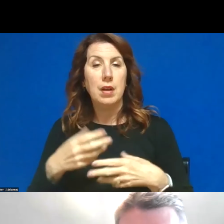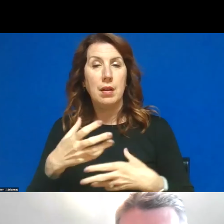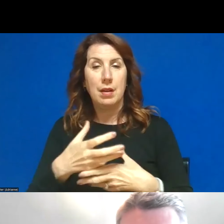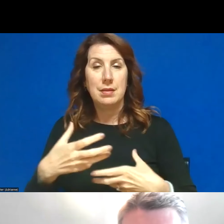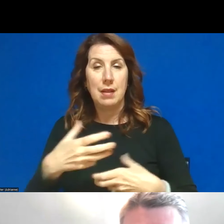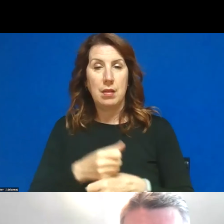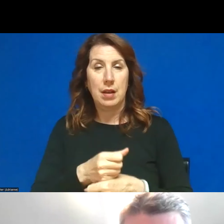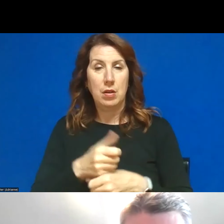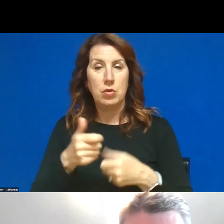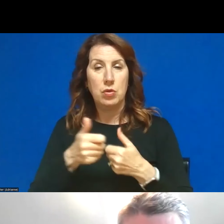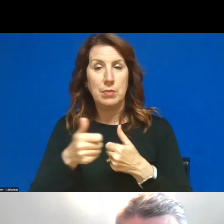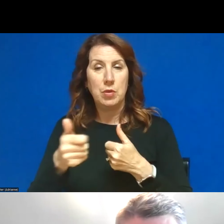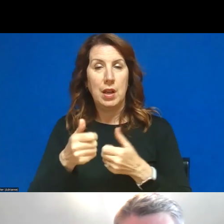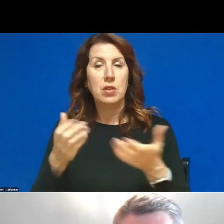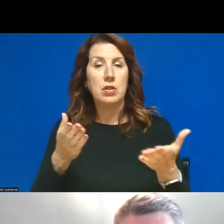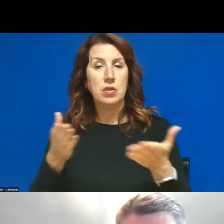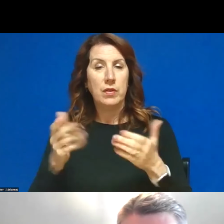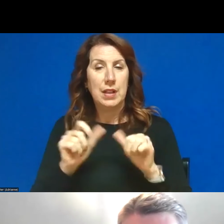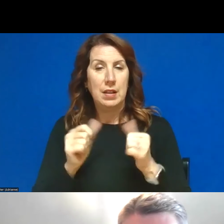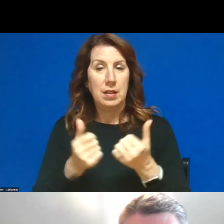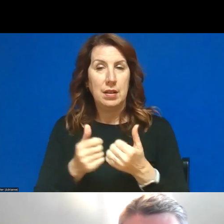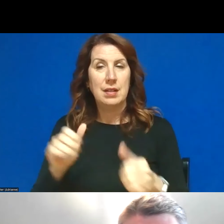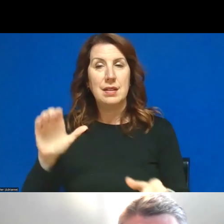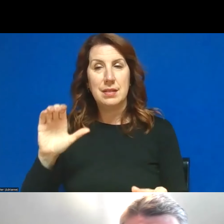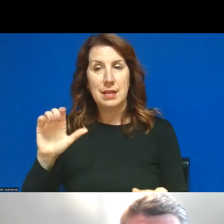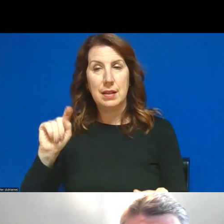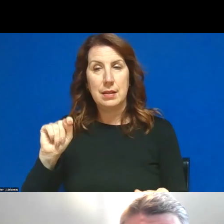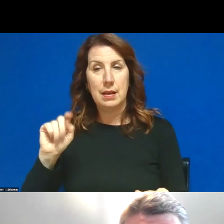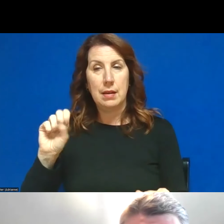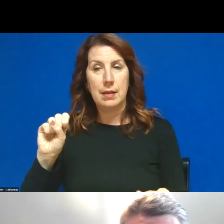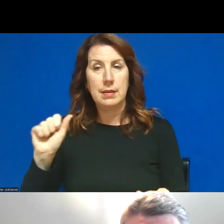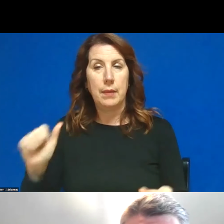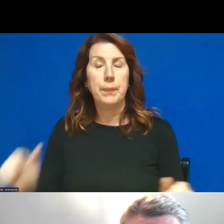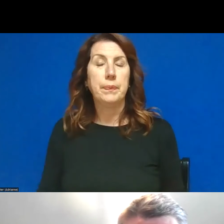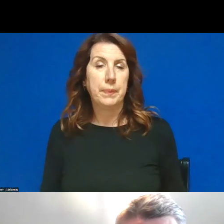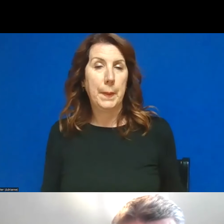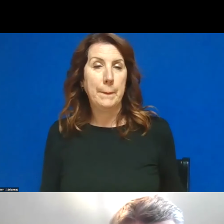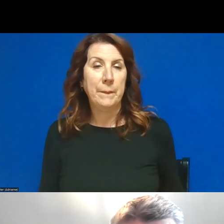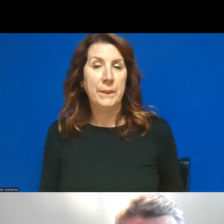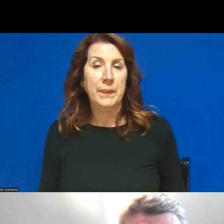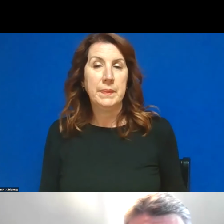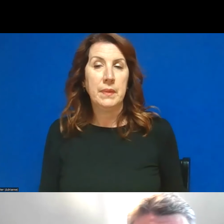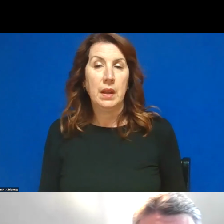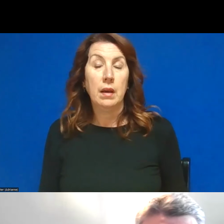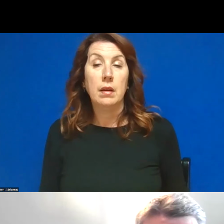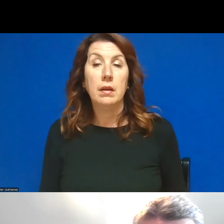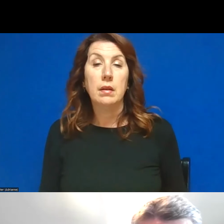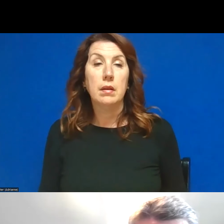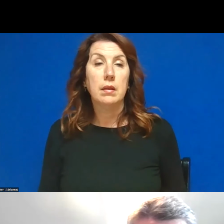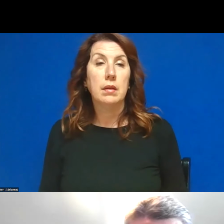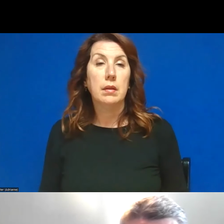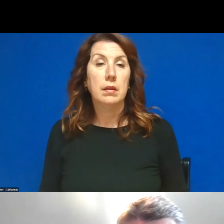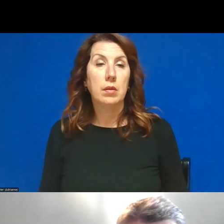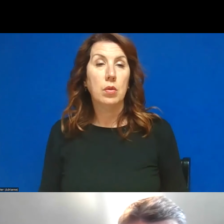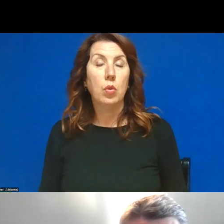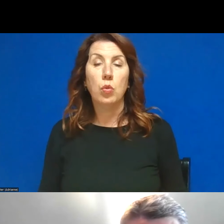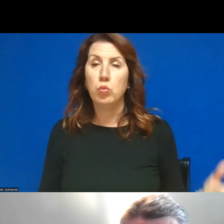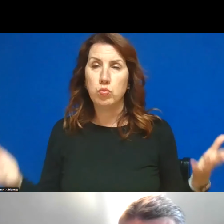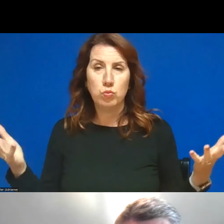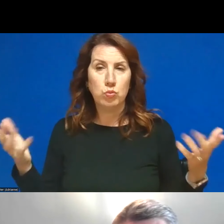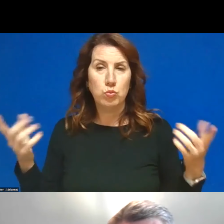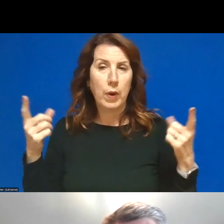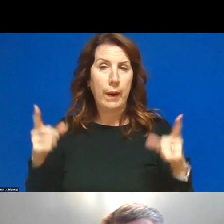Consolidated Transportation Services Agency. I'll refer to it as CTSA for short. Why was this